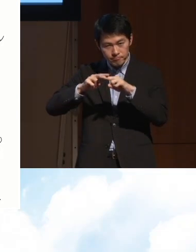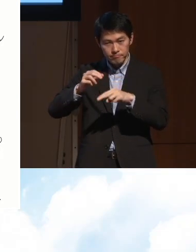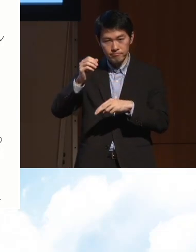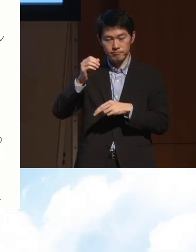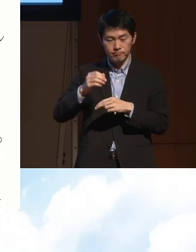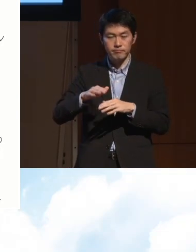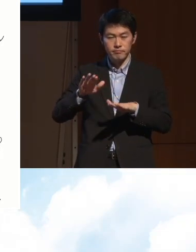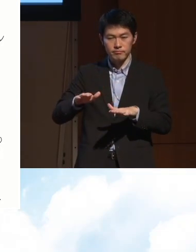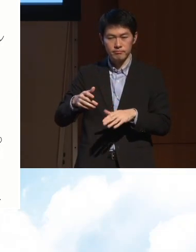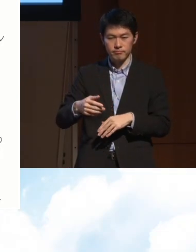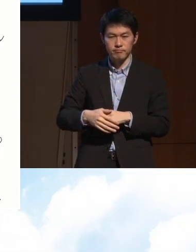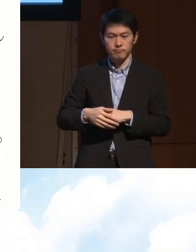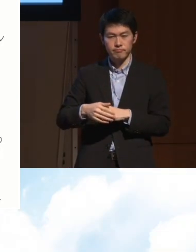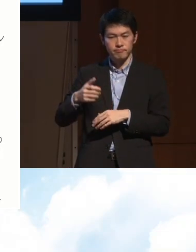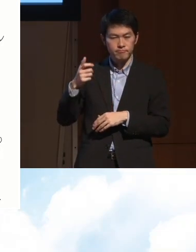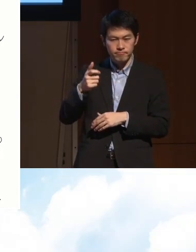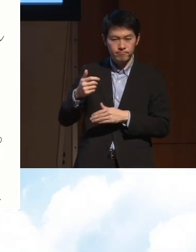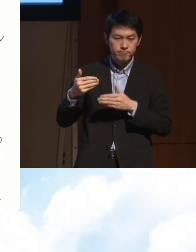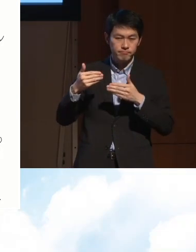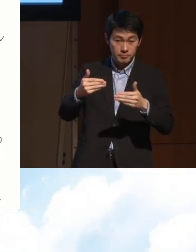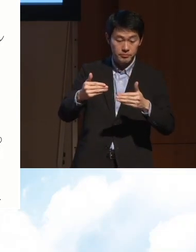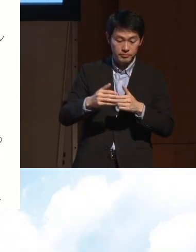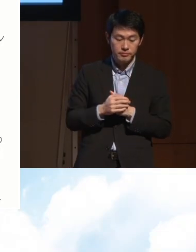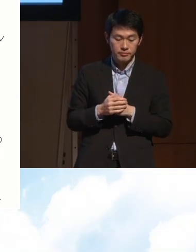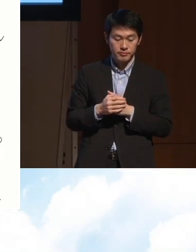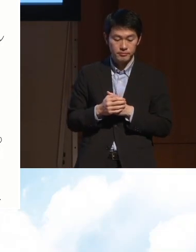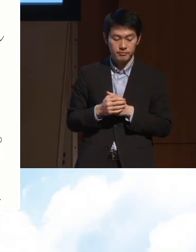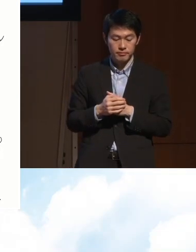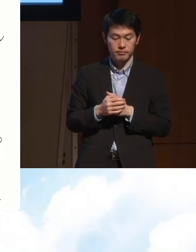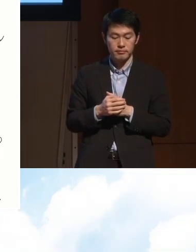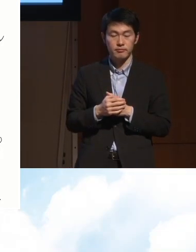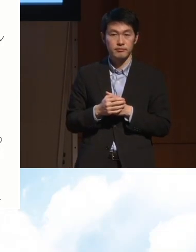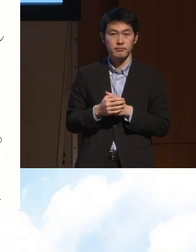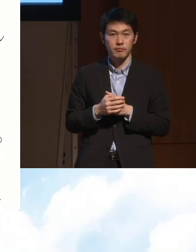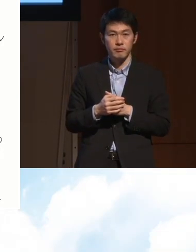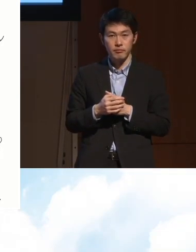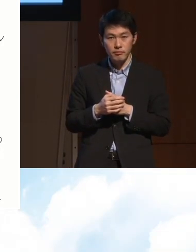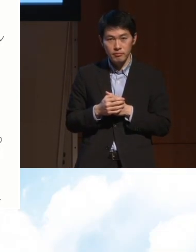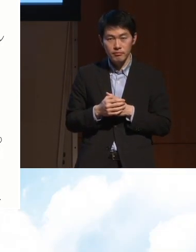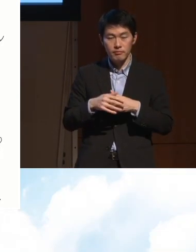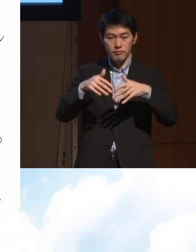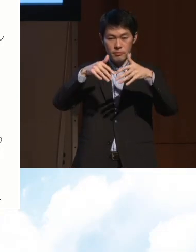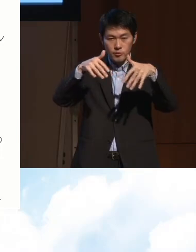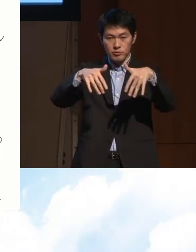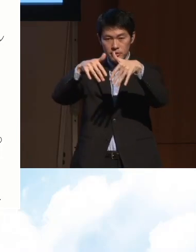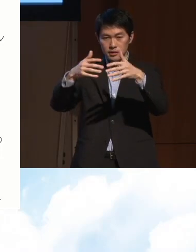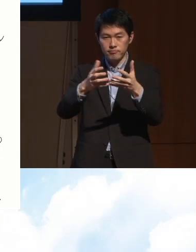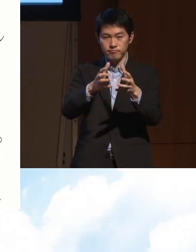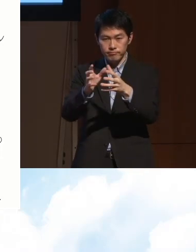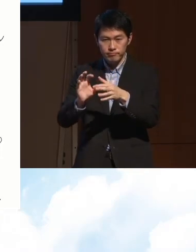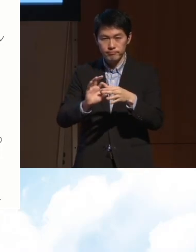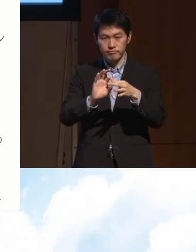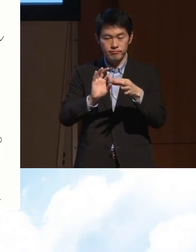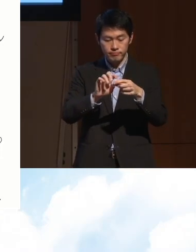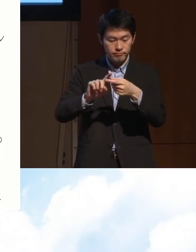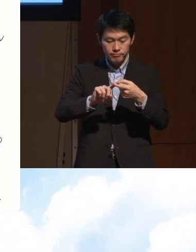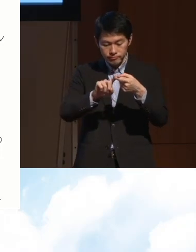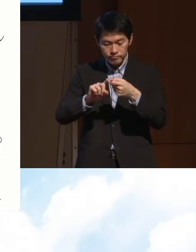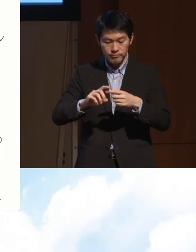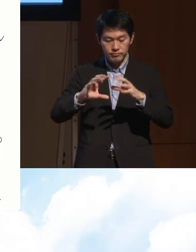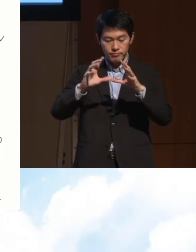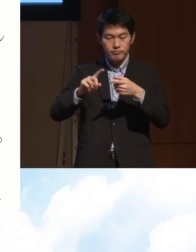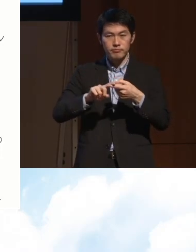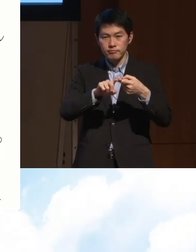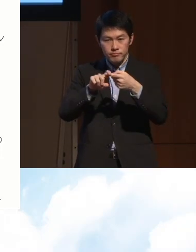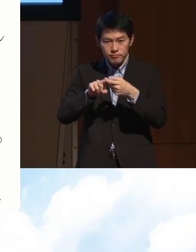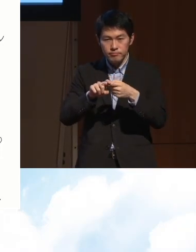strengthening R&D, possibly towards international clinical trials. And we are,